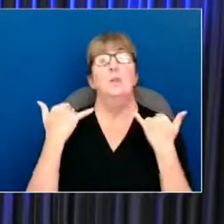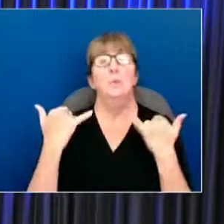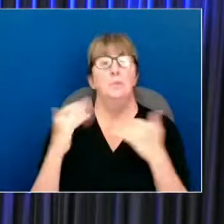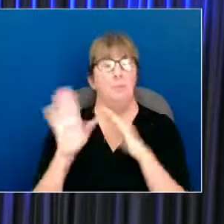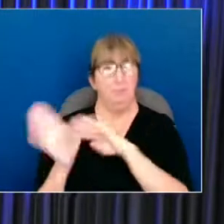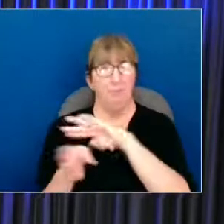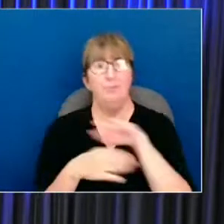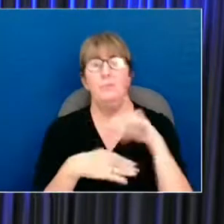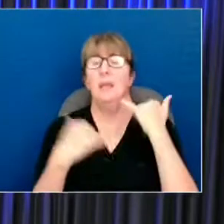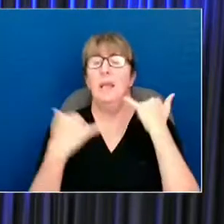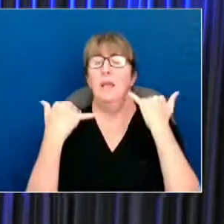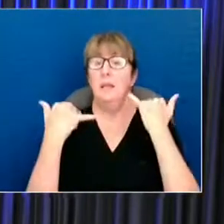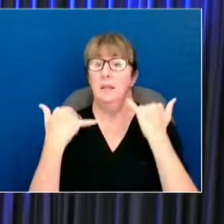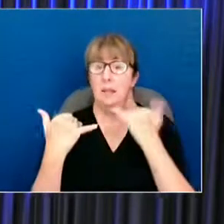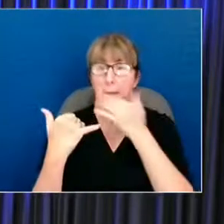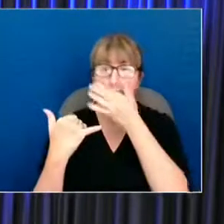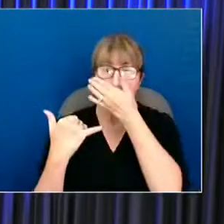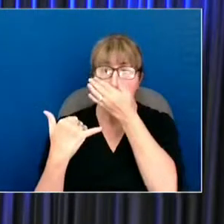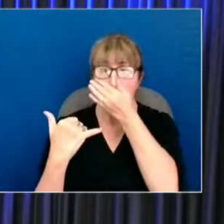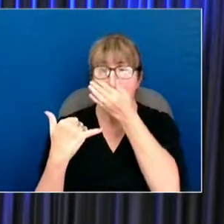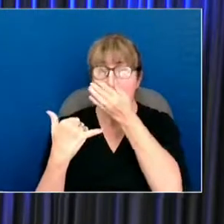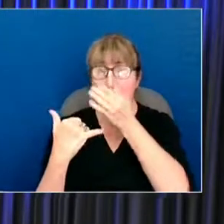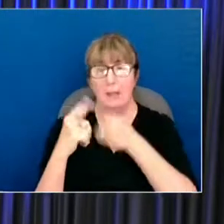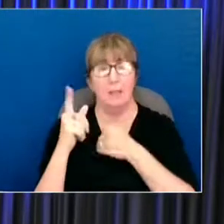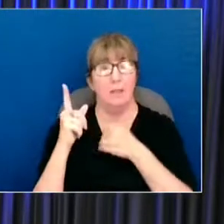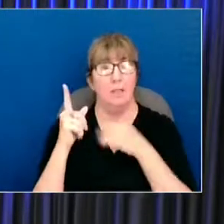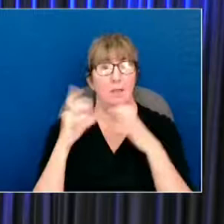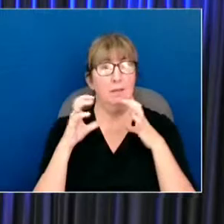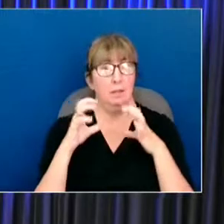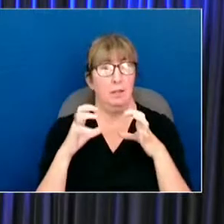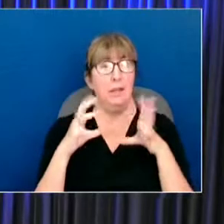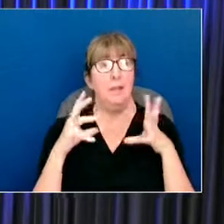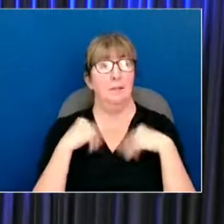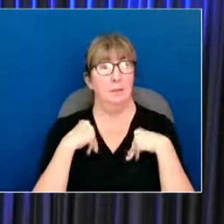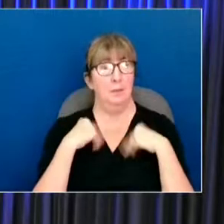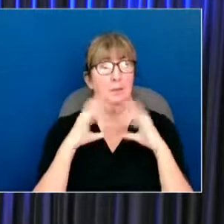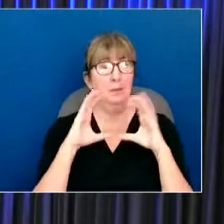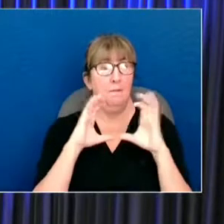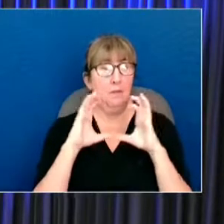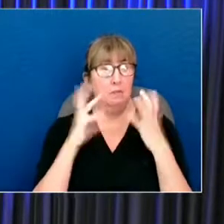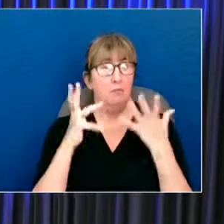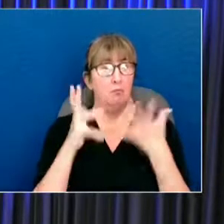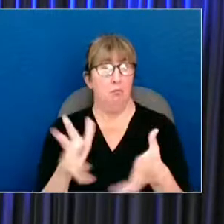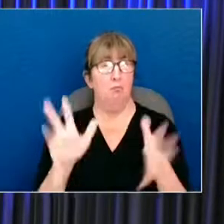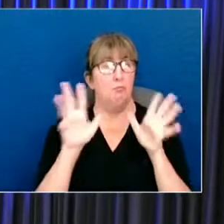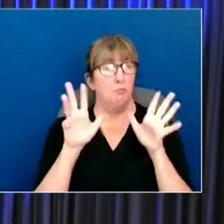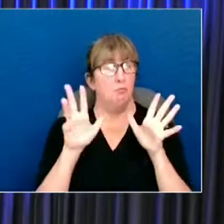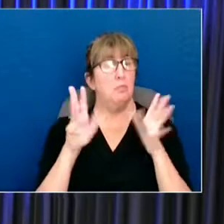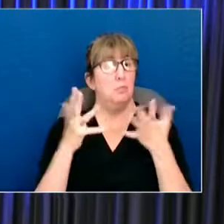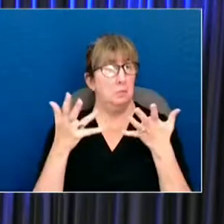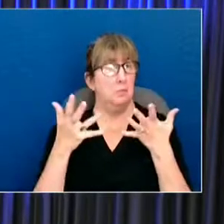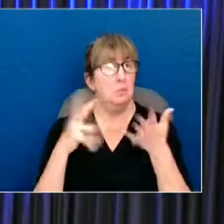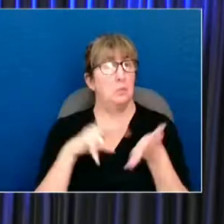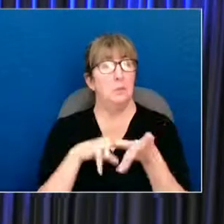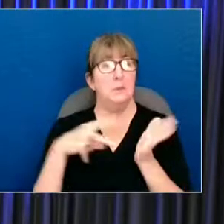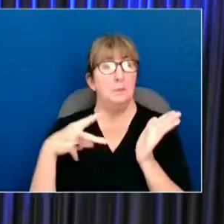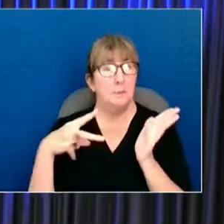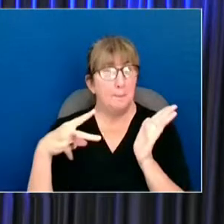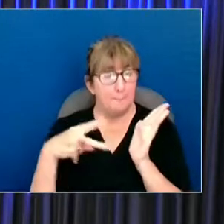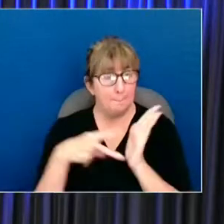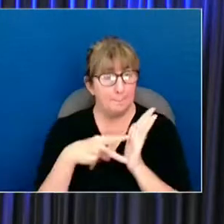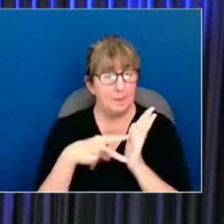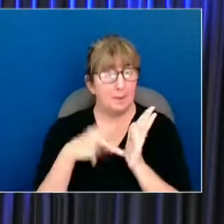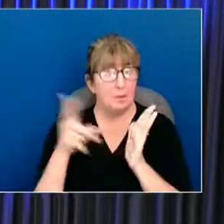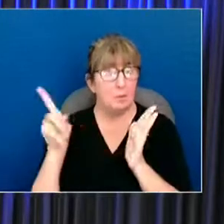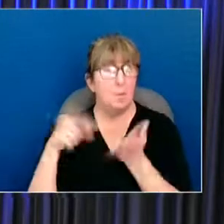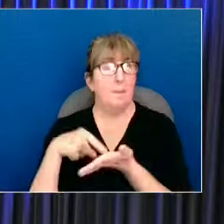this client acceptance conversation is over, which effectively signifies to our billing